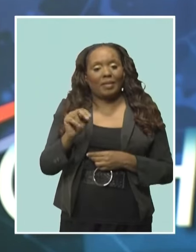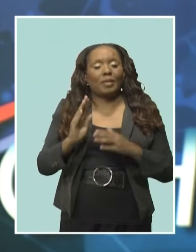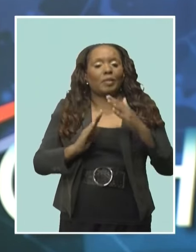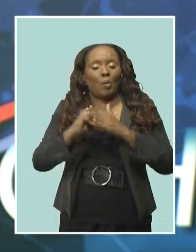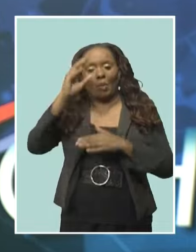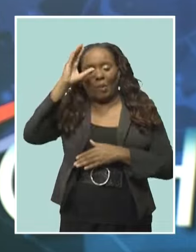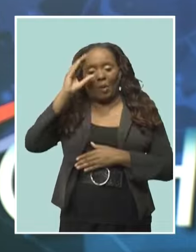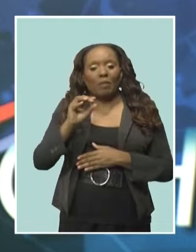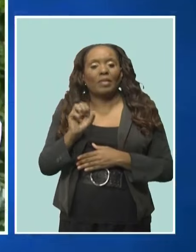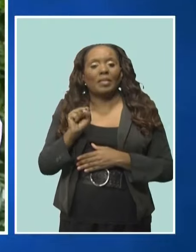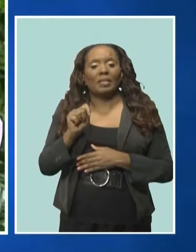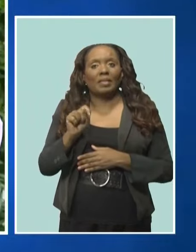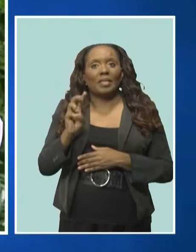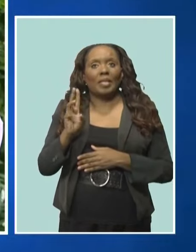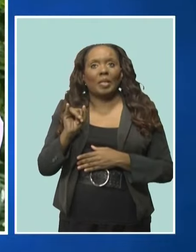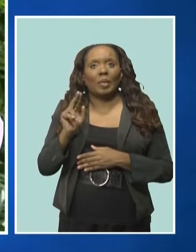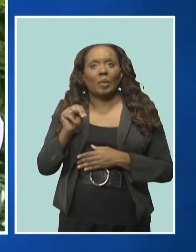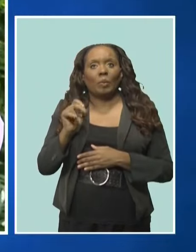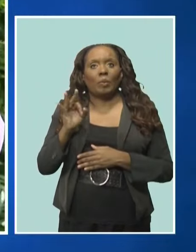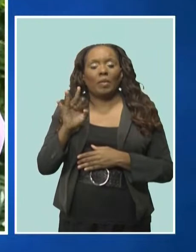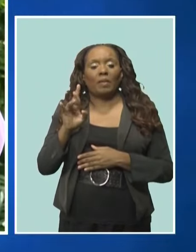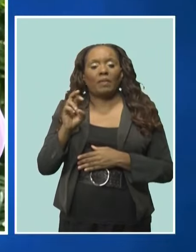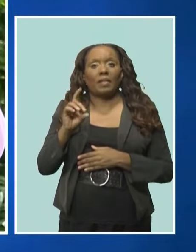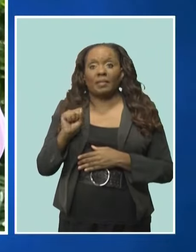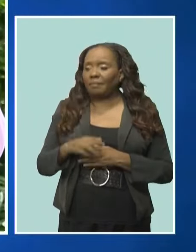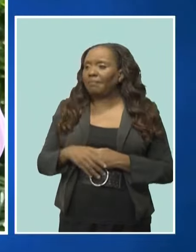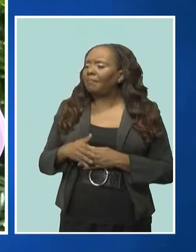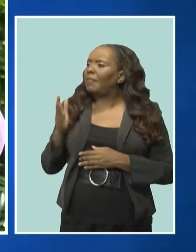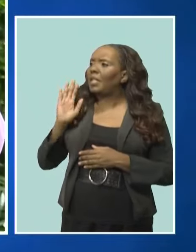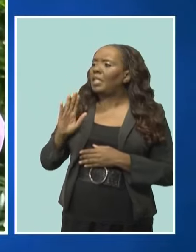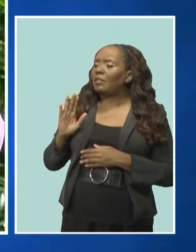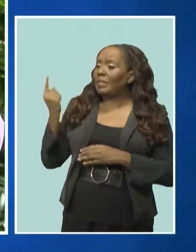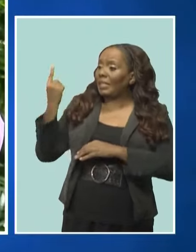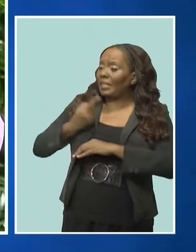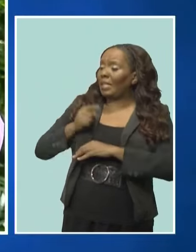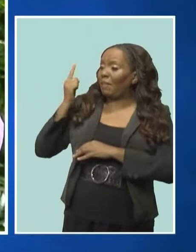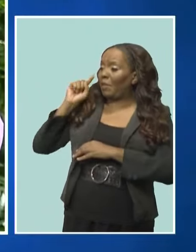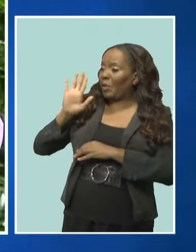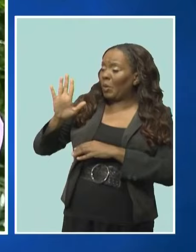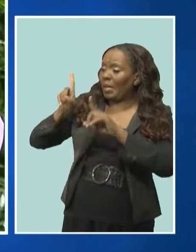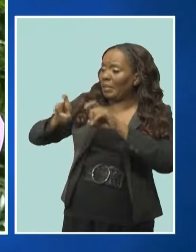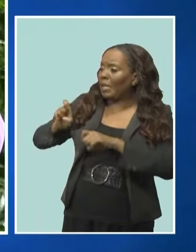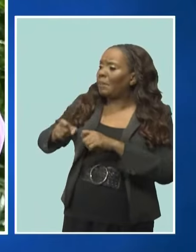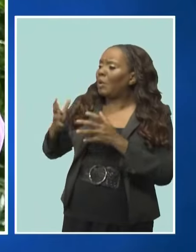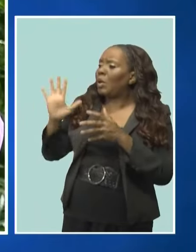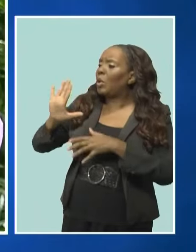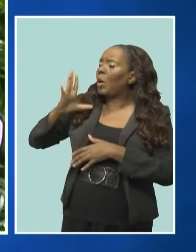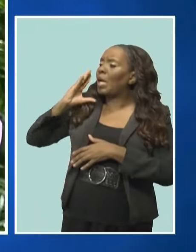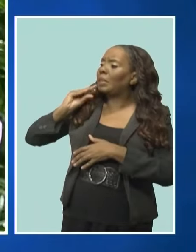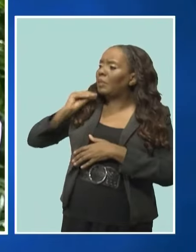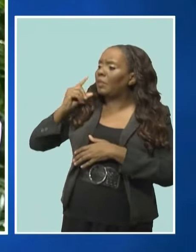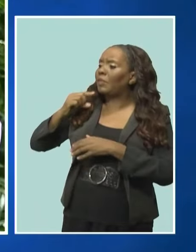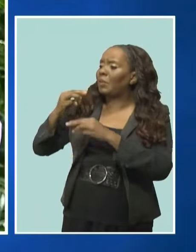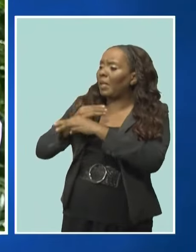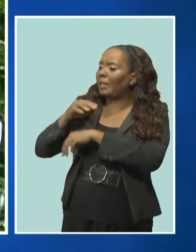more. The day of the exam, can you tell me a bit about your experience with the maths and the English paper? They were